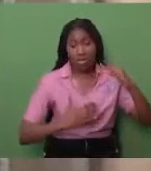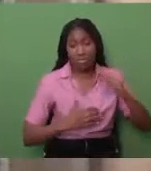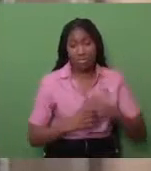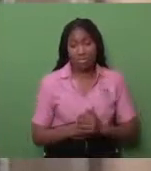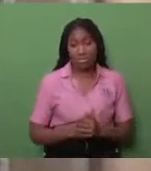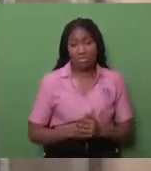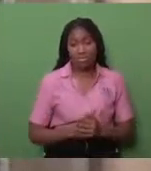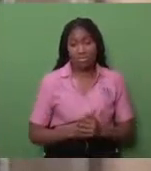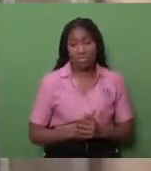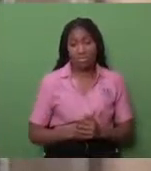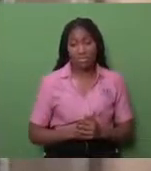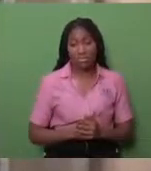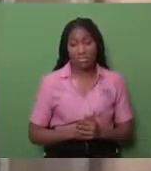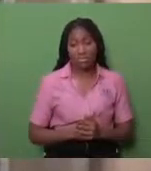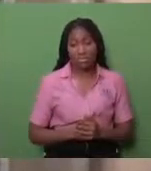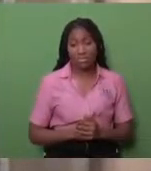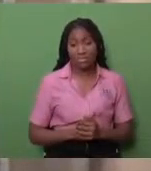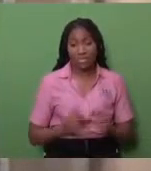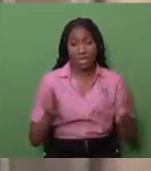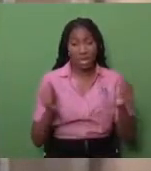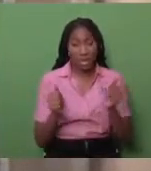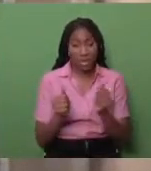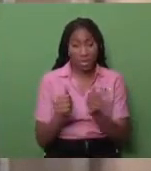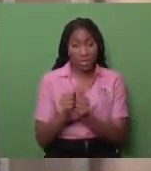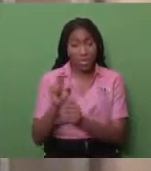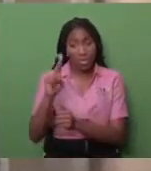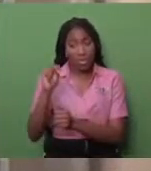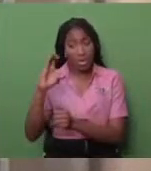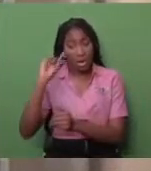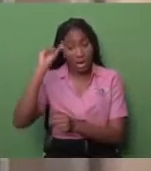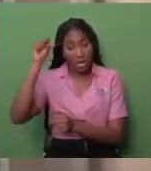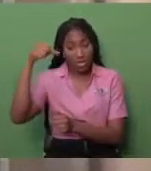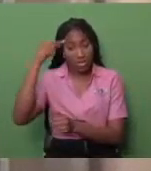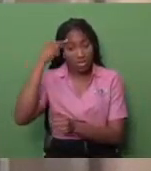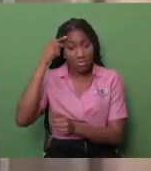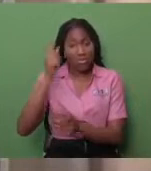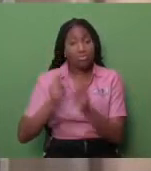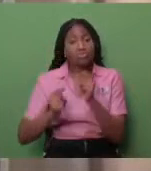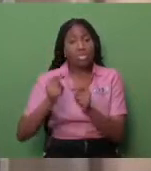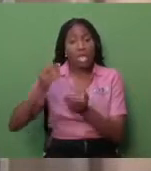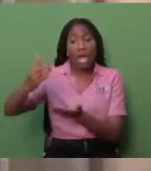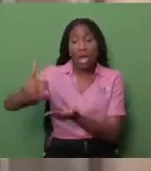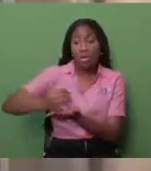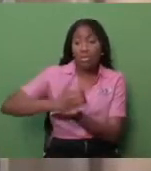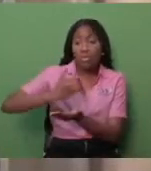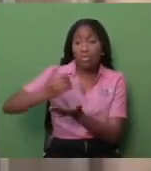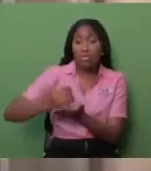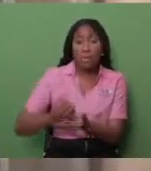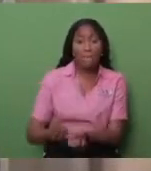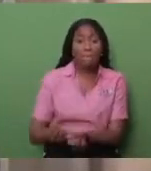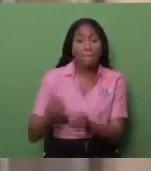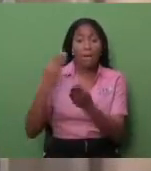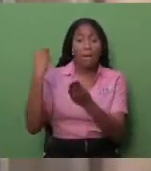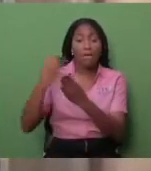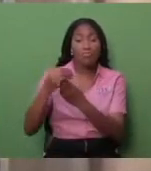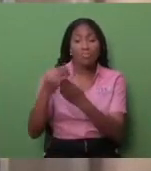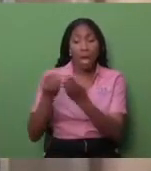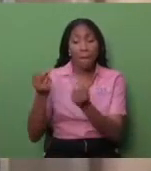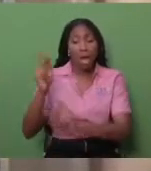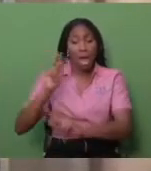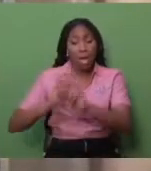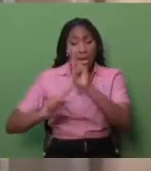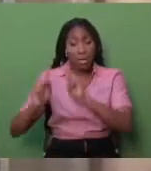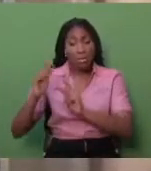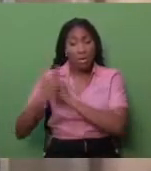fact. Under the government I led, Trinidad and Tobago attracted amongst the highest FDI into the country,